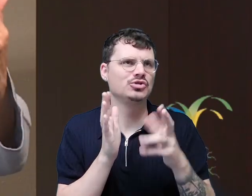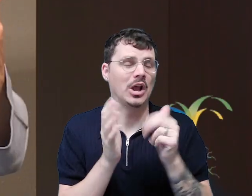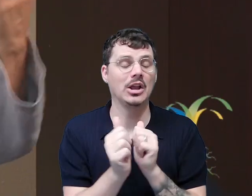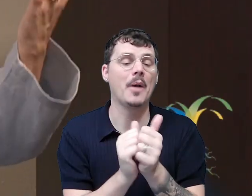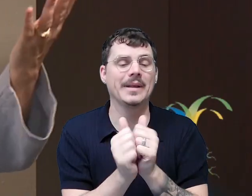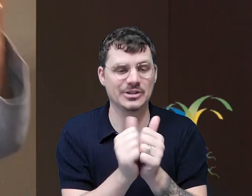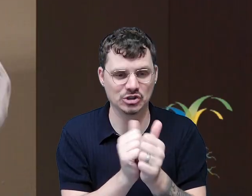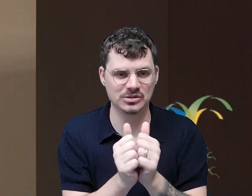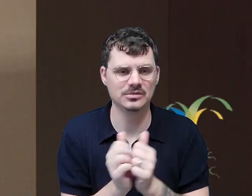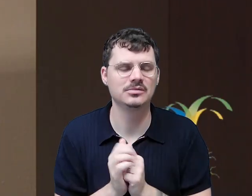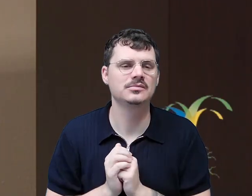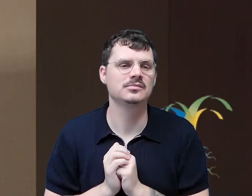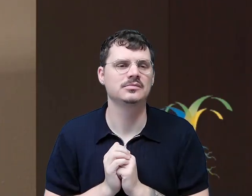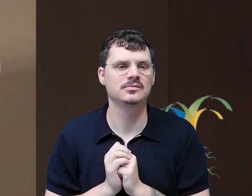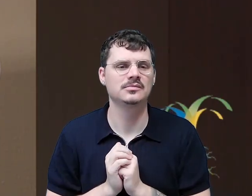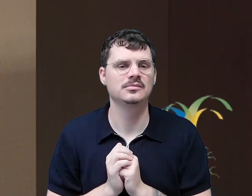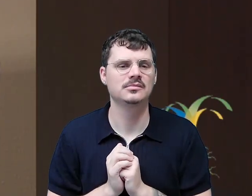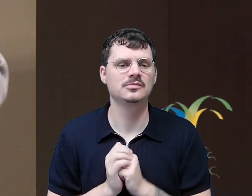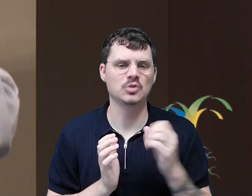research competition.